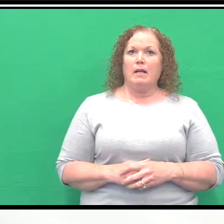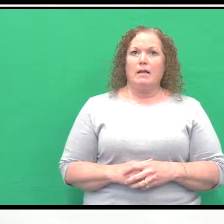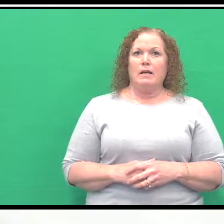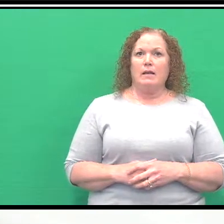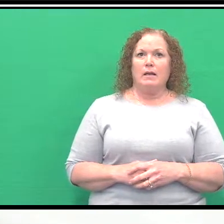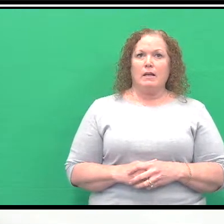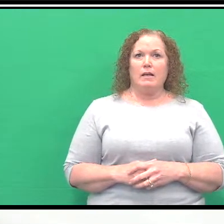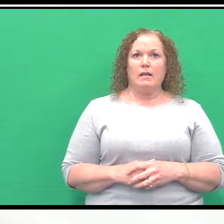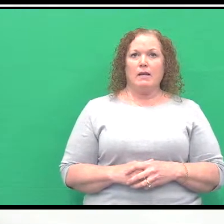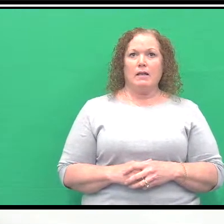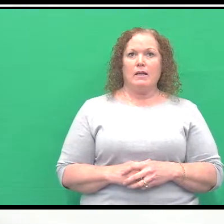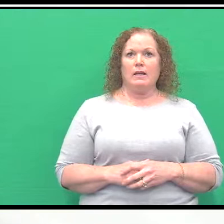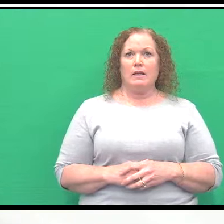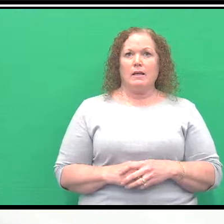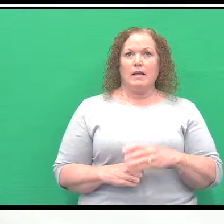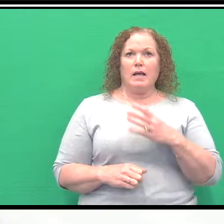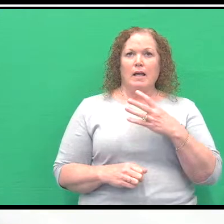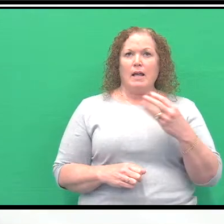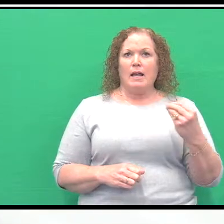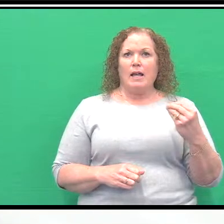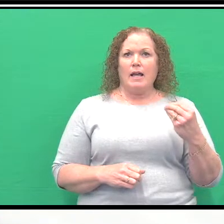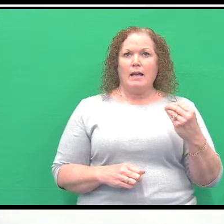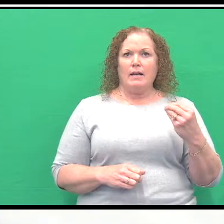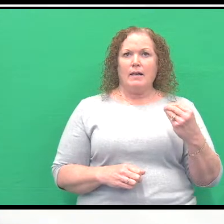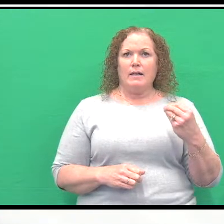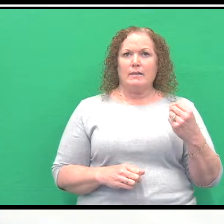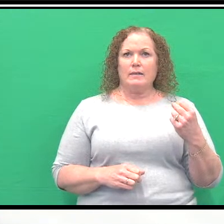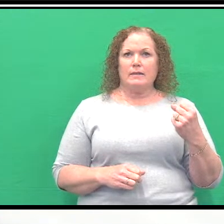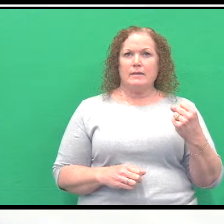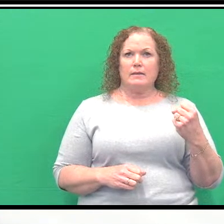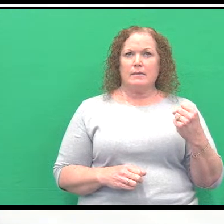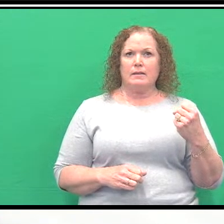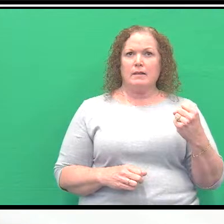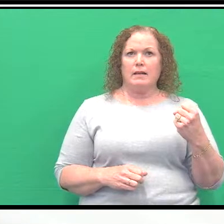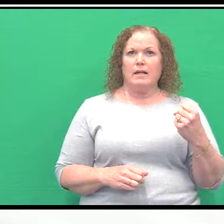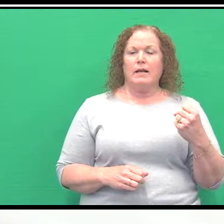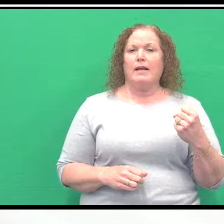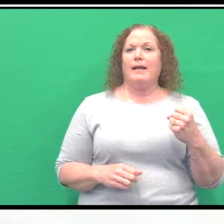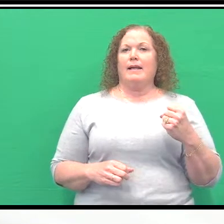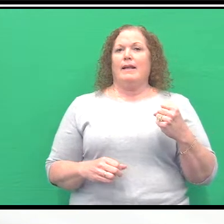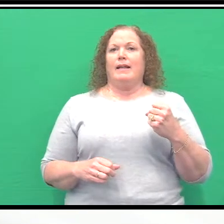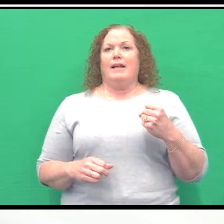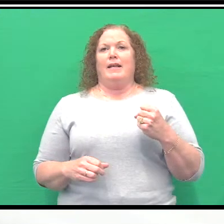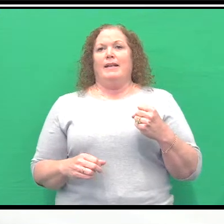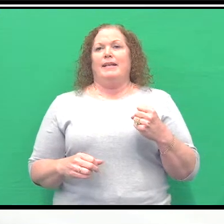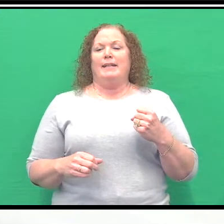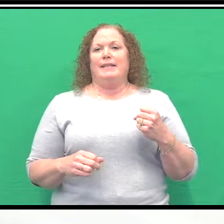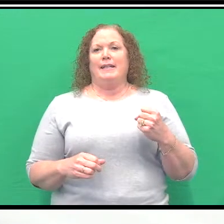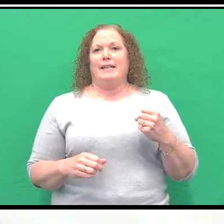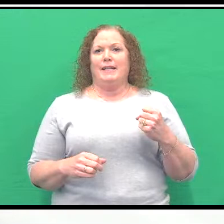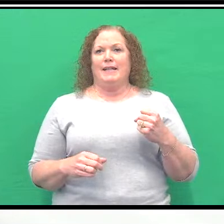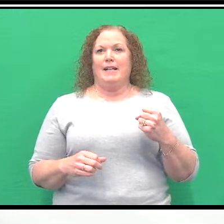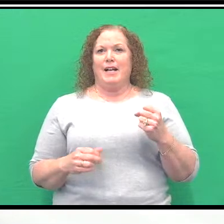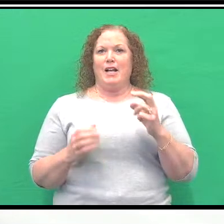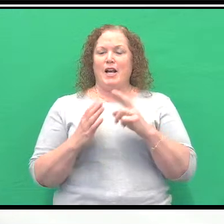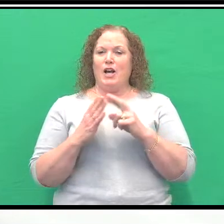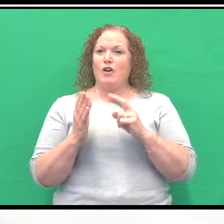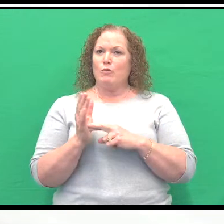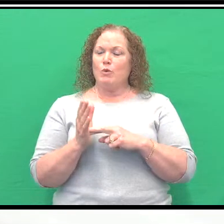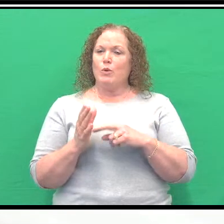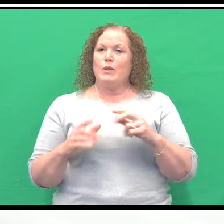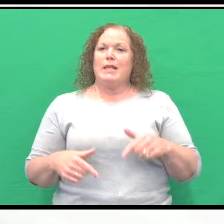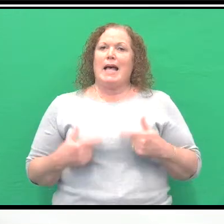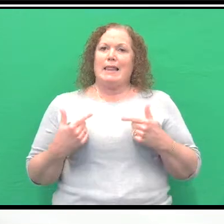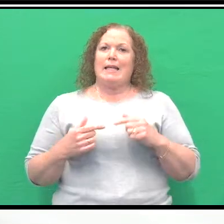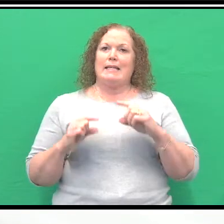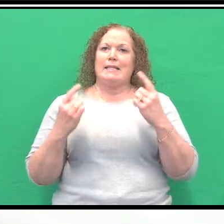to have the ability to hold remote board meetings if necessary. This is required for